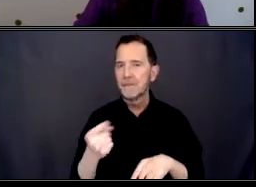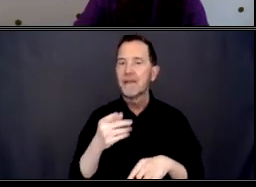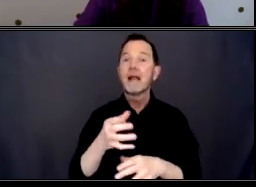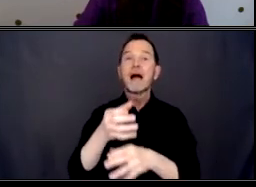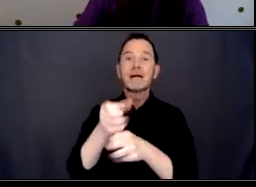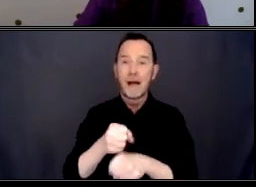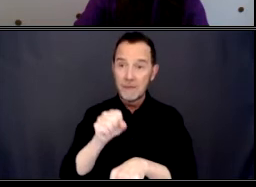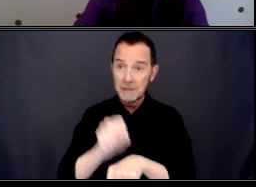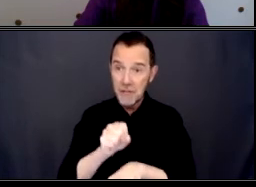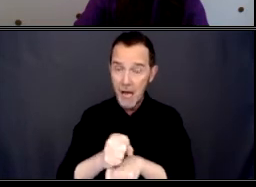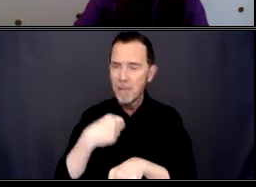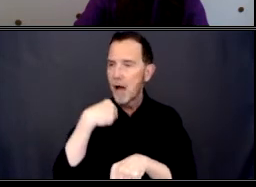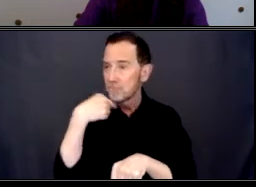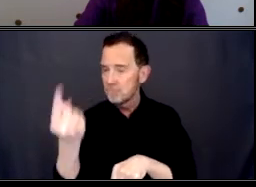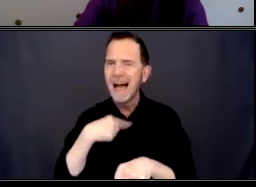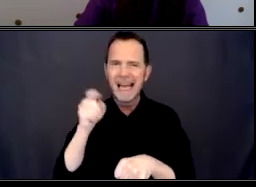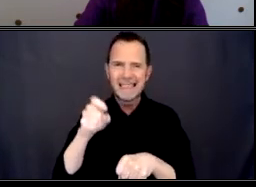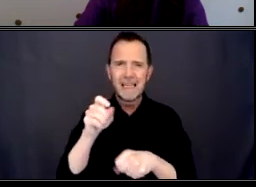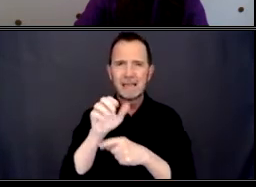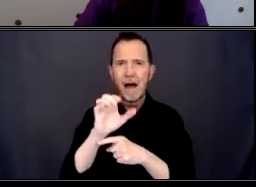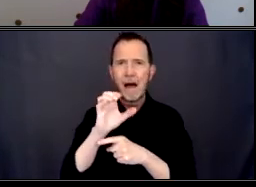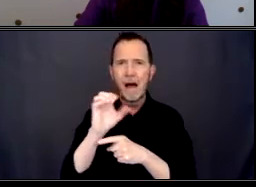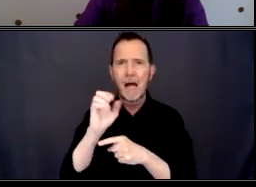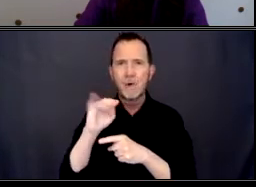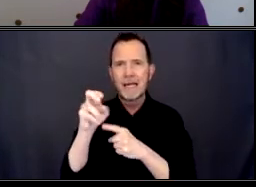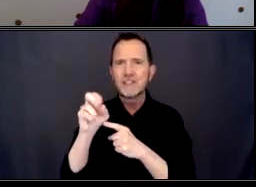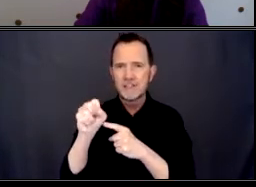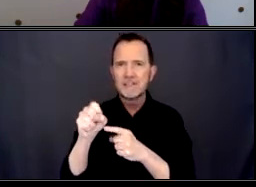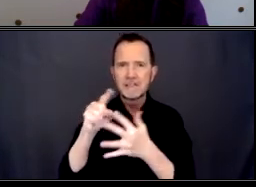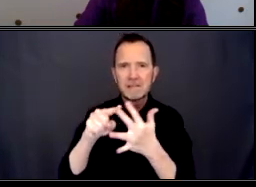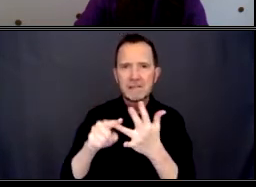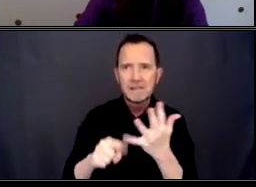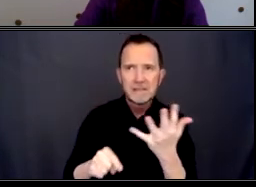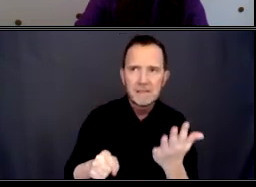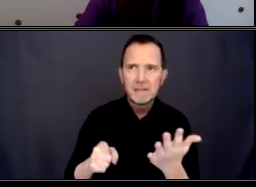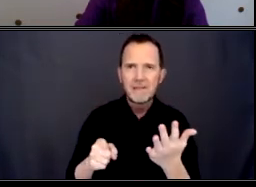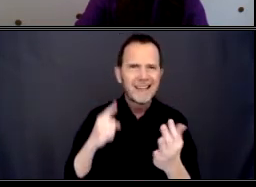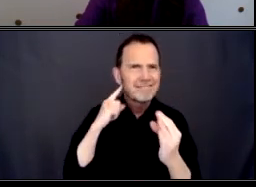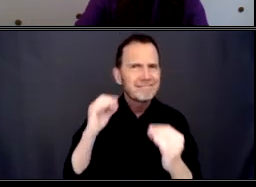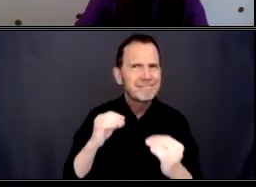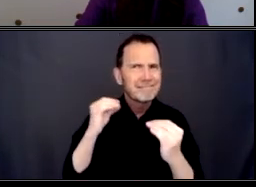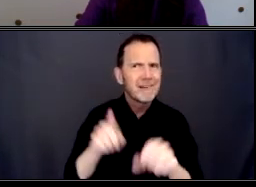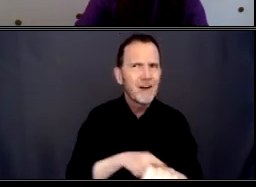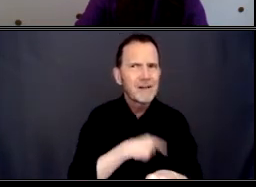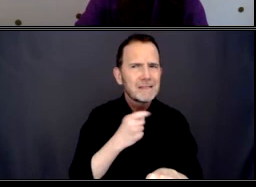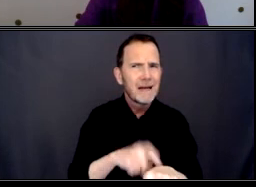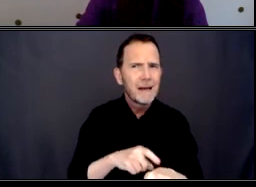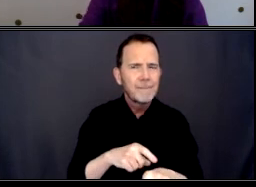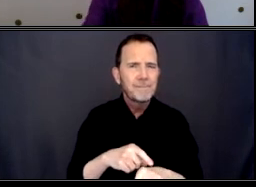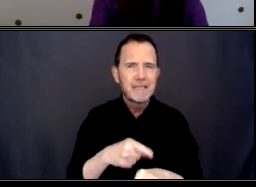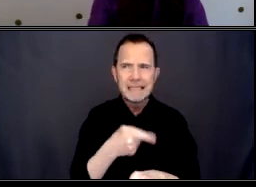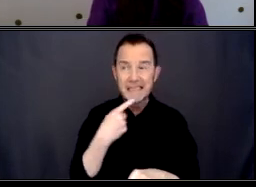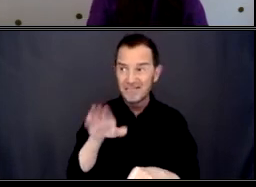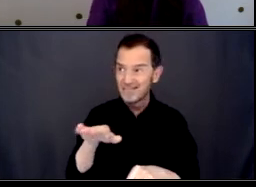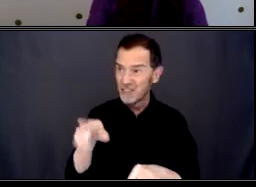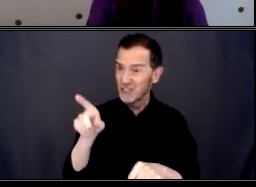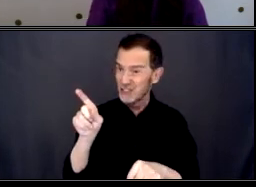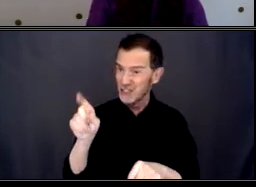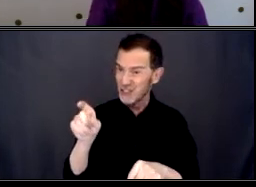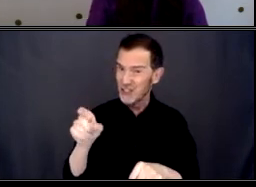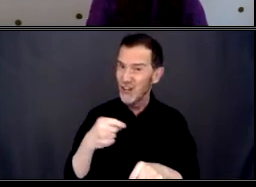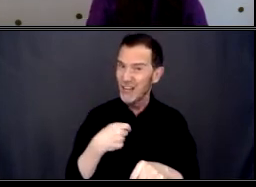for it. And he says, so should I have told them? And I said, well, I don't know if that's the question anymore. You have a job, entry level, but they're giving